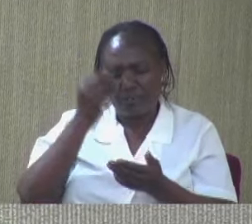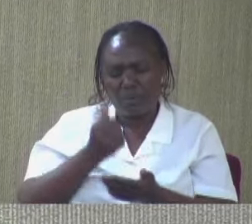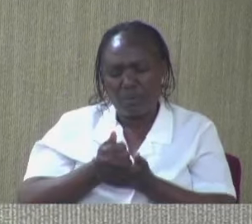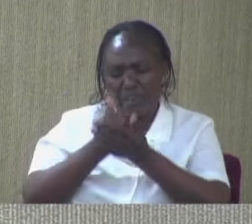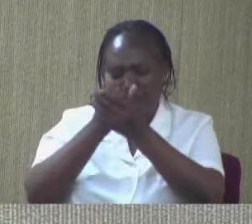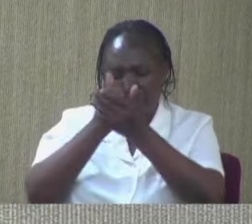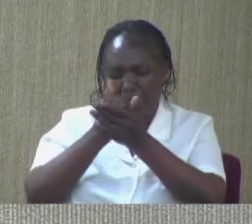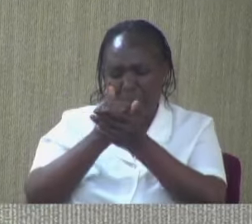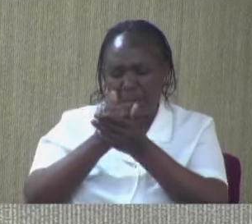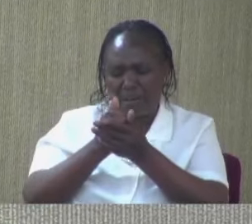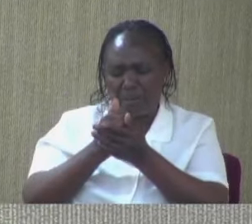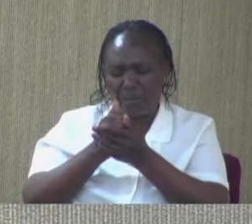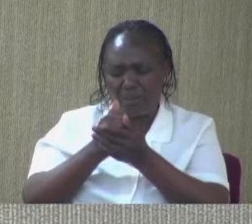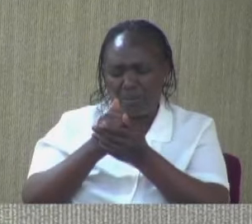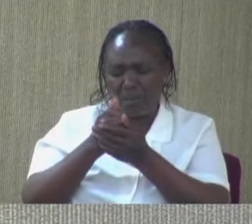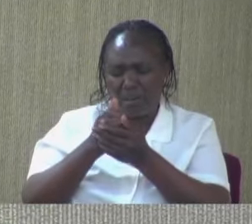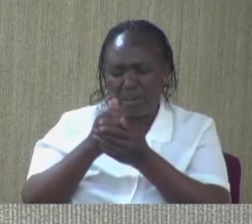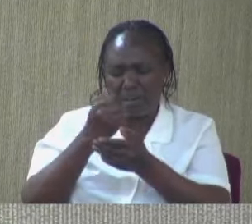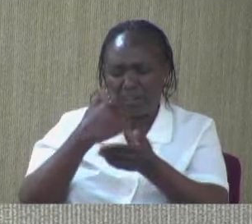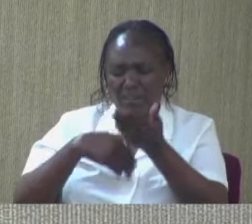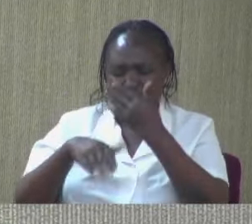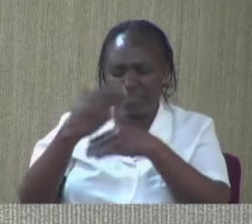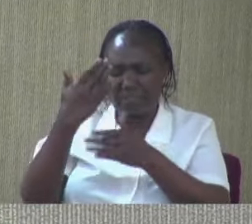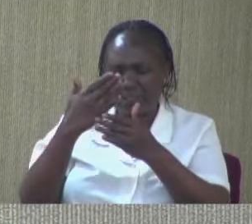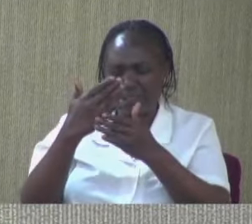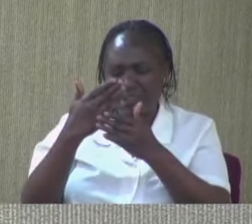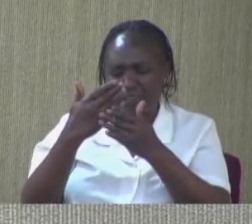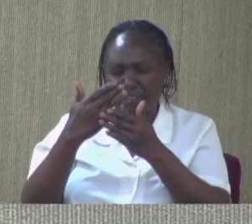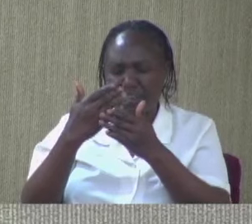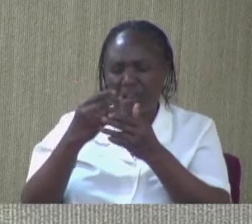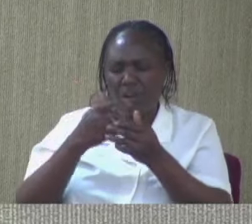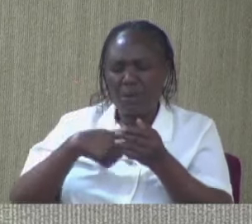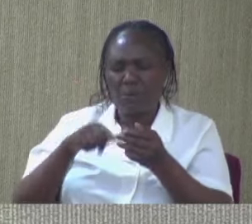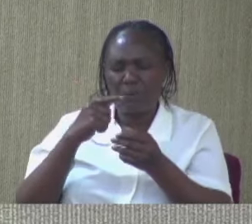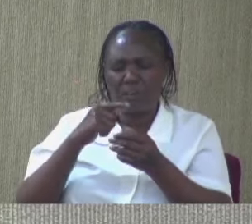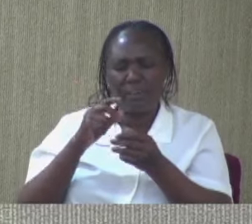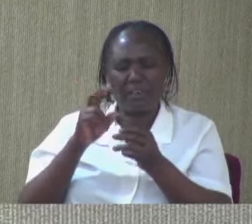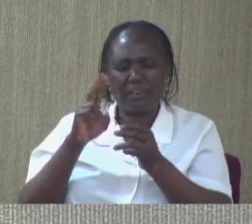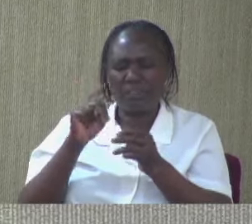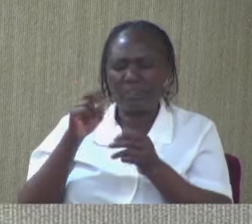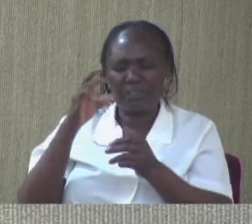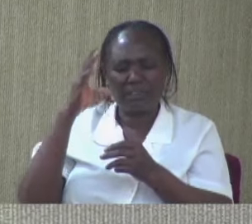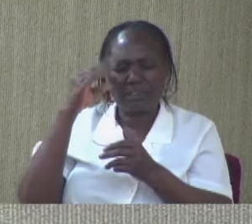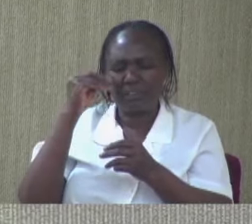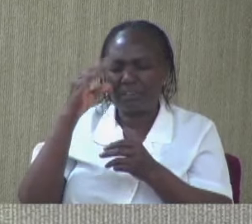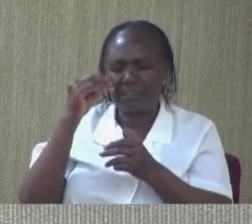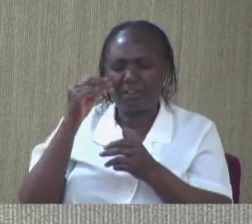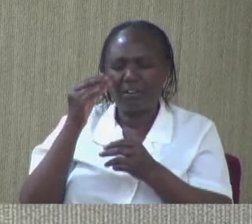May we not, Lord, be as the ancient of Israel who stoned the prophets.